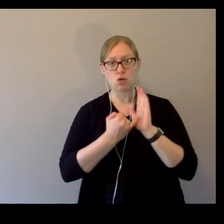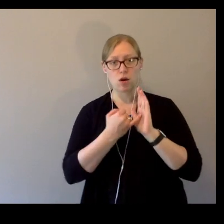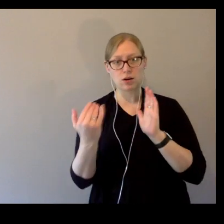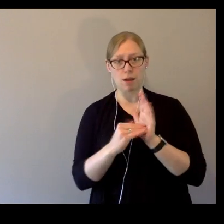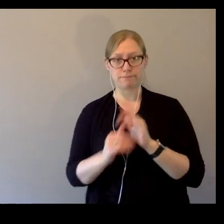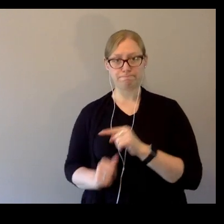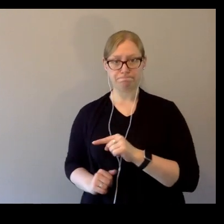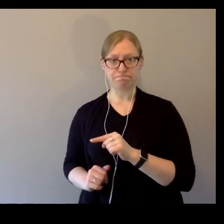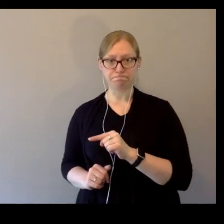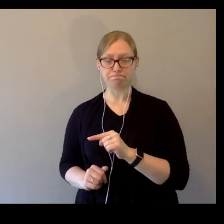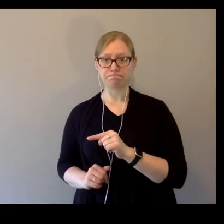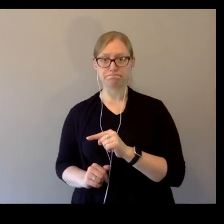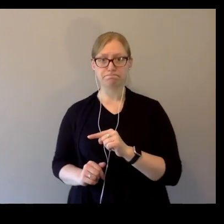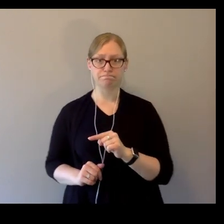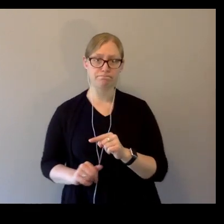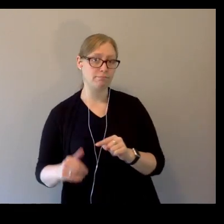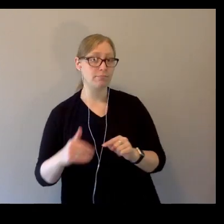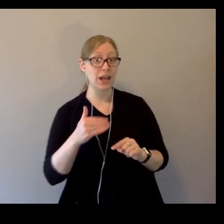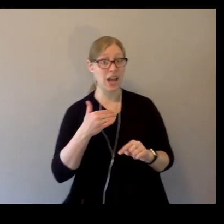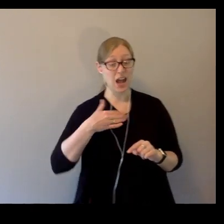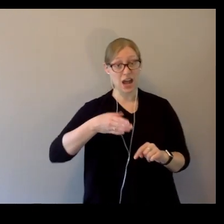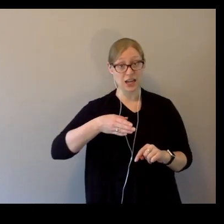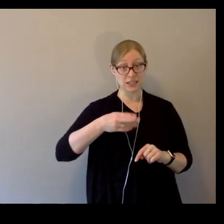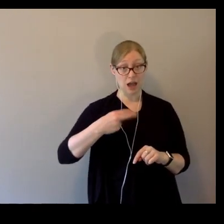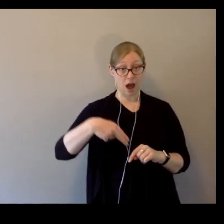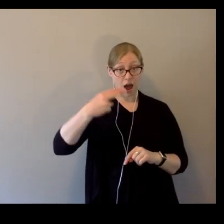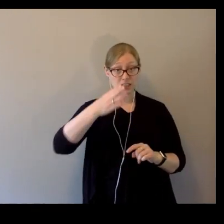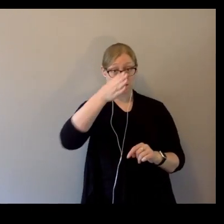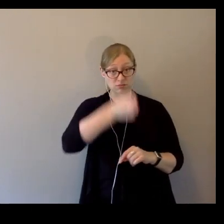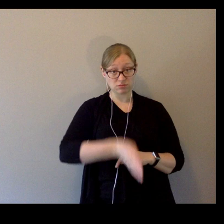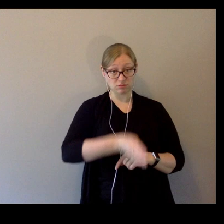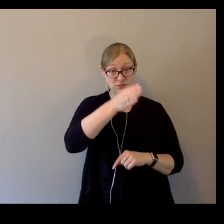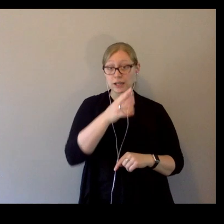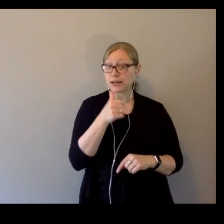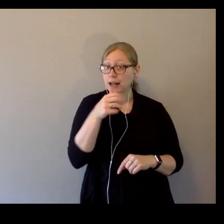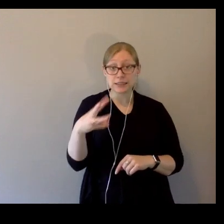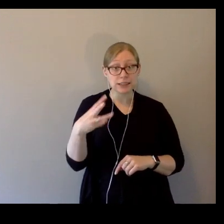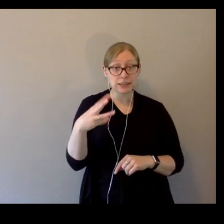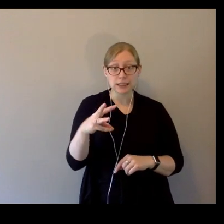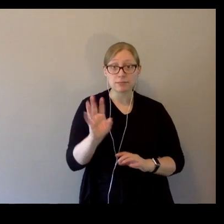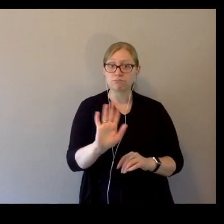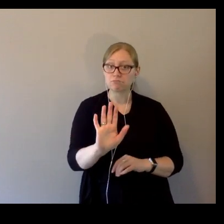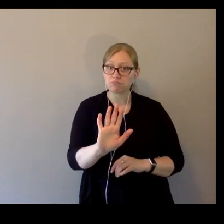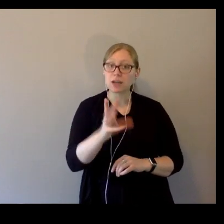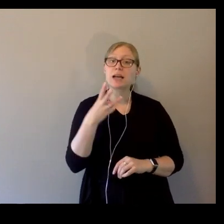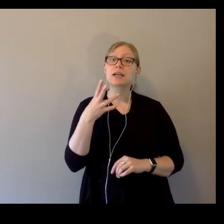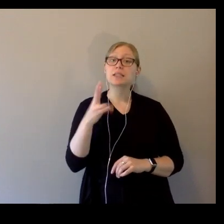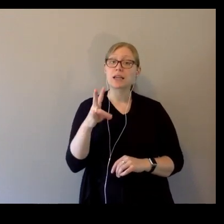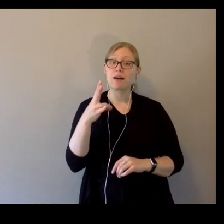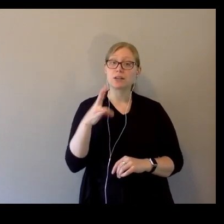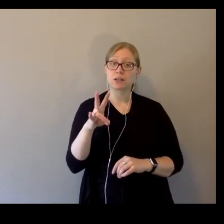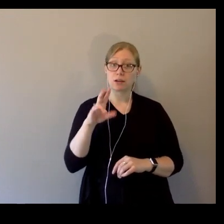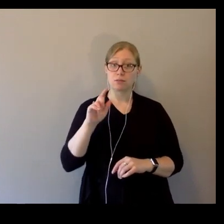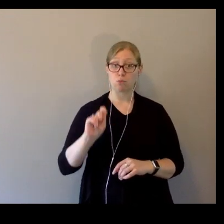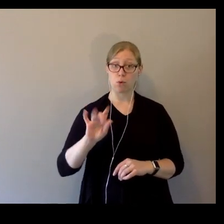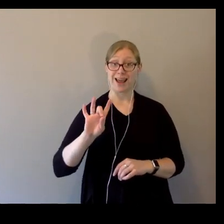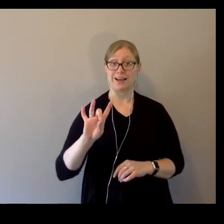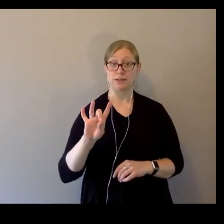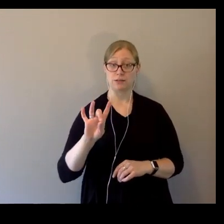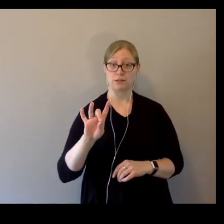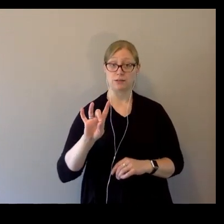has a height that is not 16. This height is 17.8. Oops.